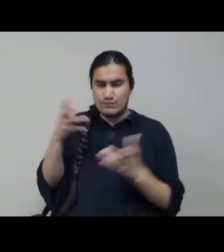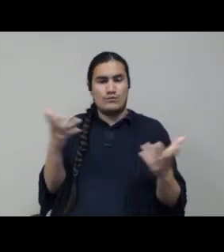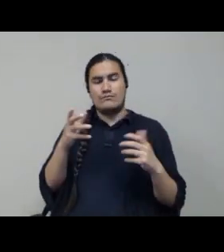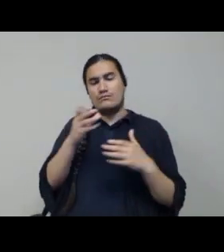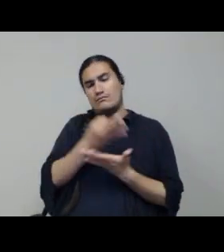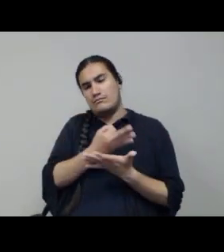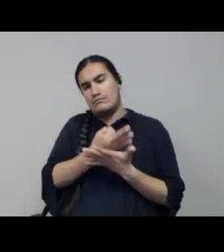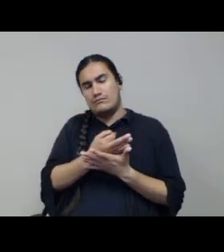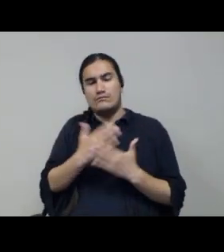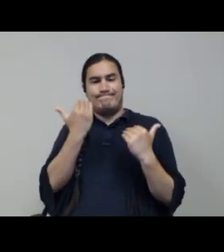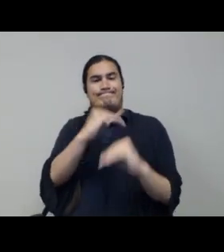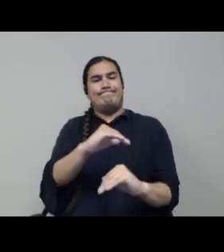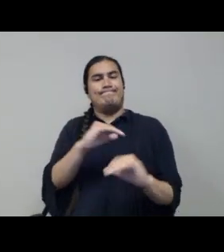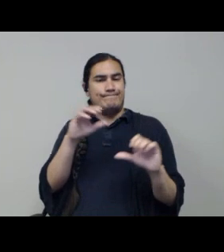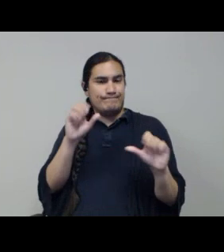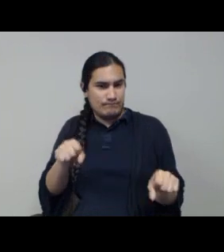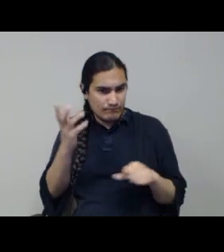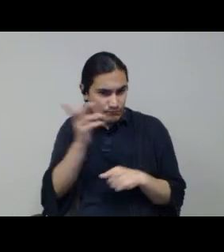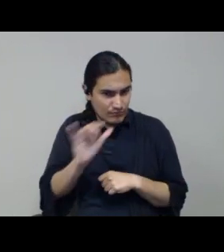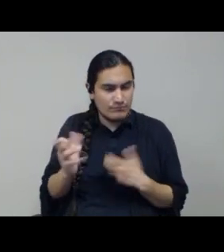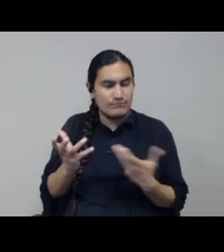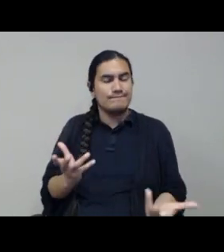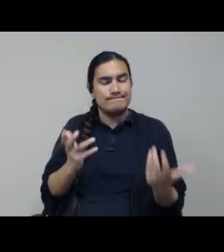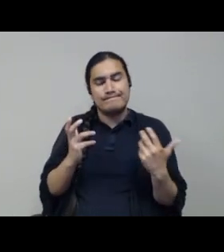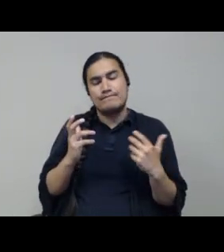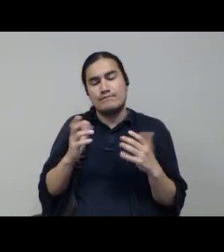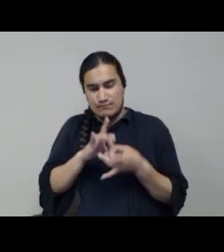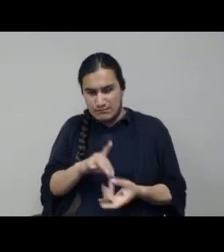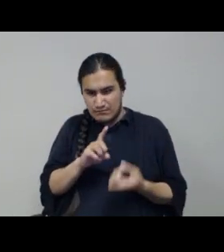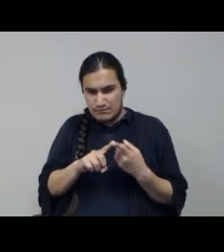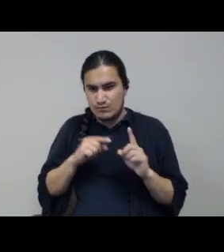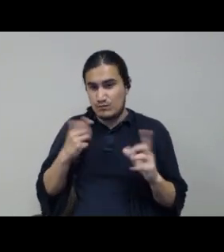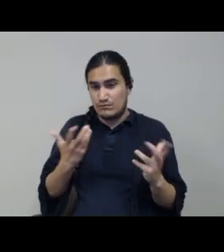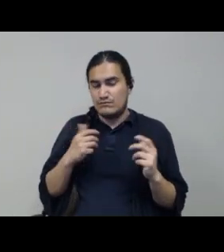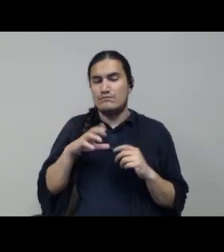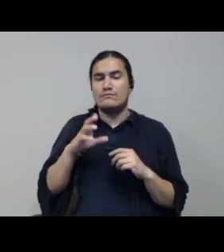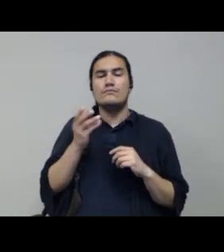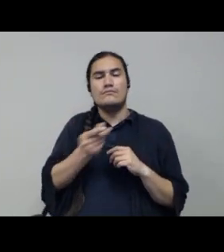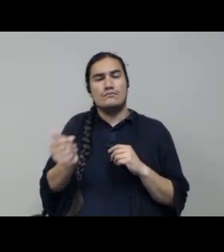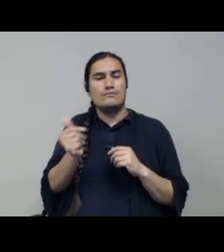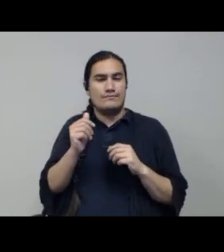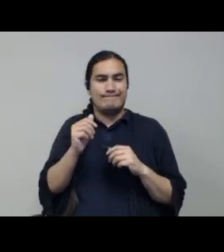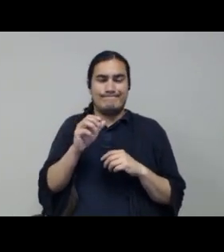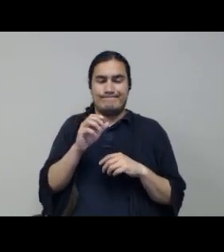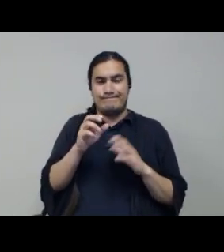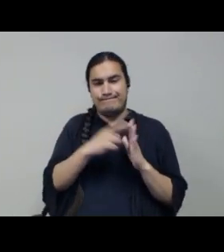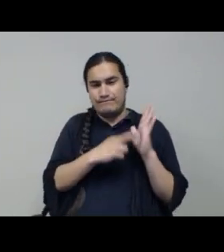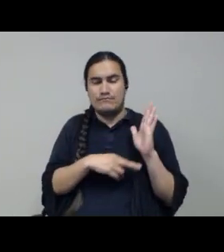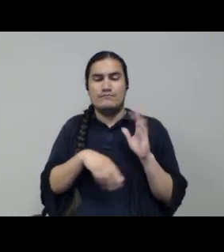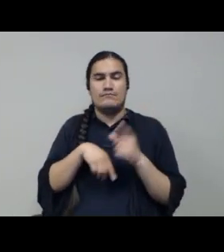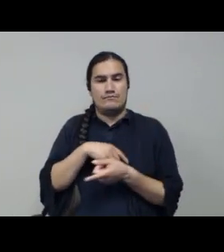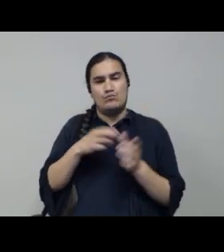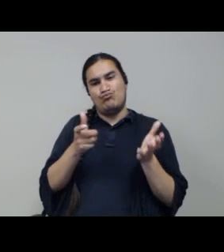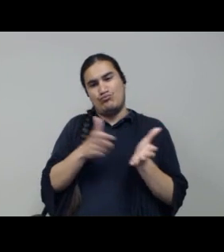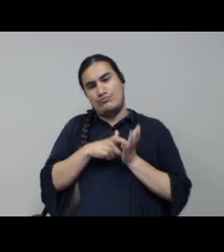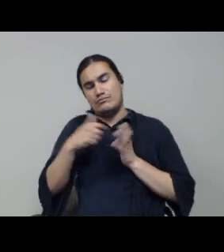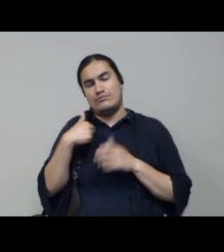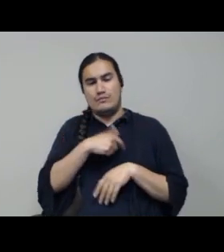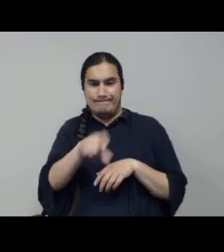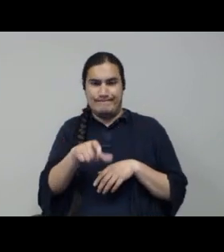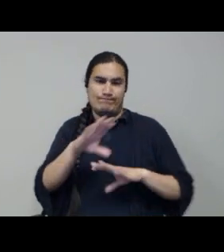financially constrained could potentially look like in regards to some of the statutory requirements that we have to